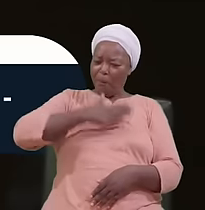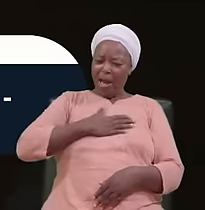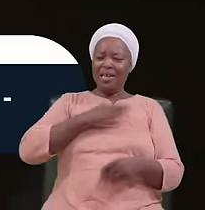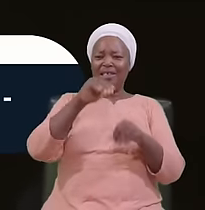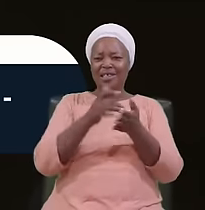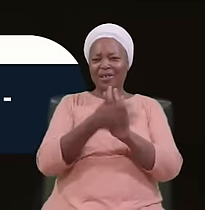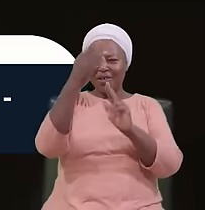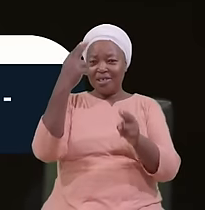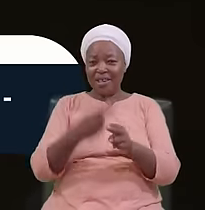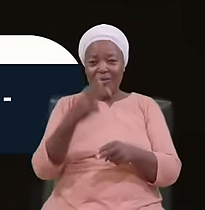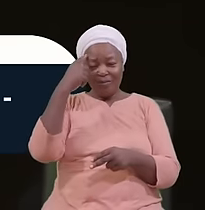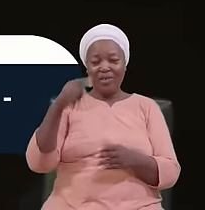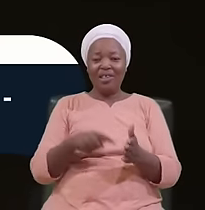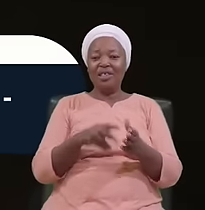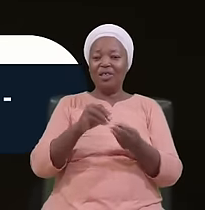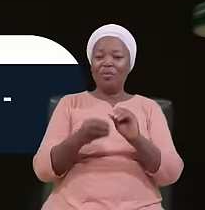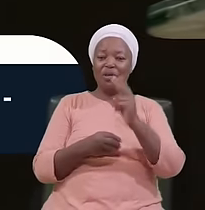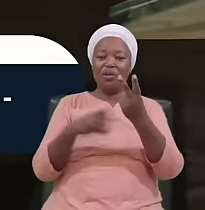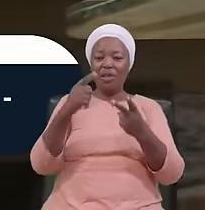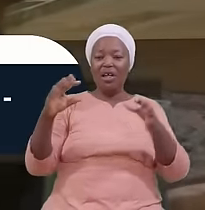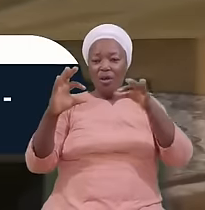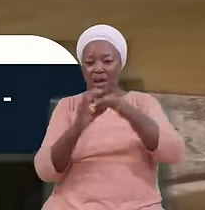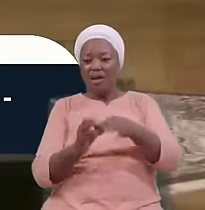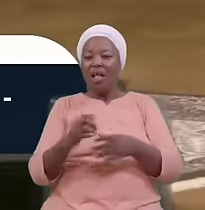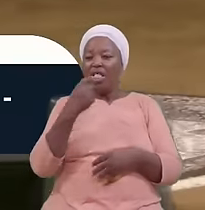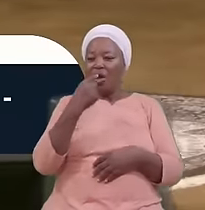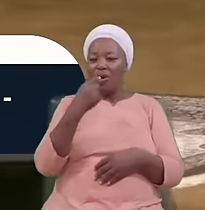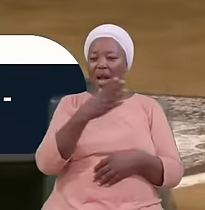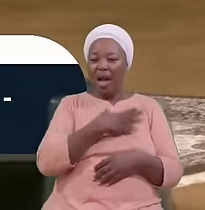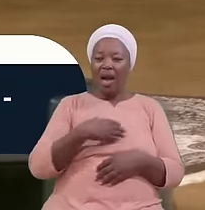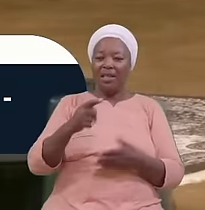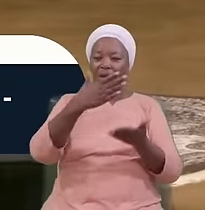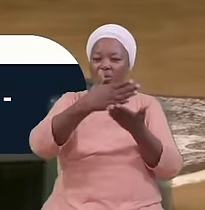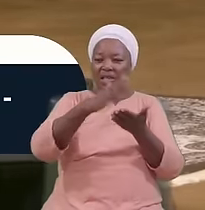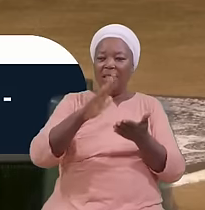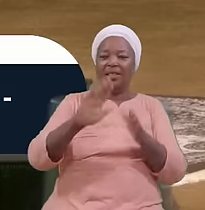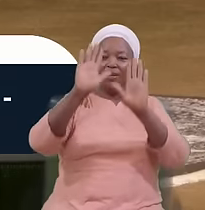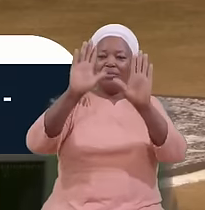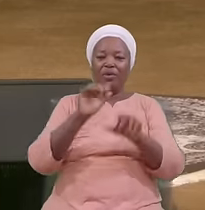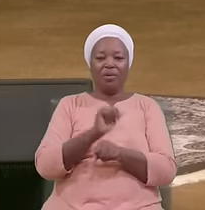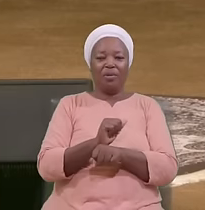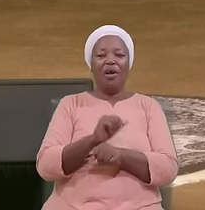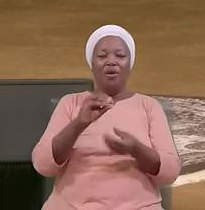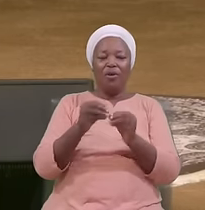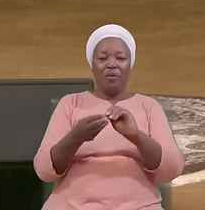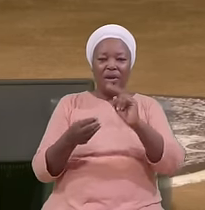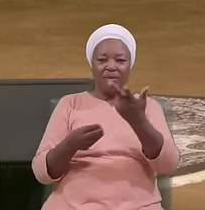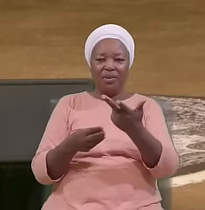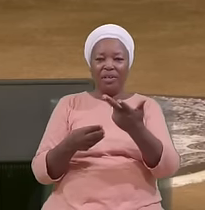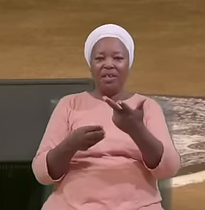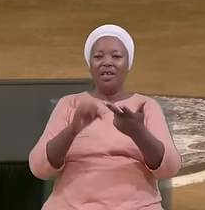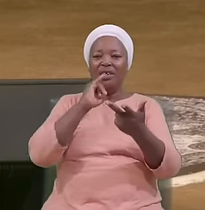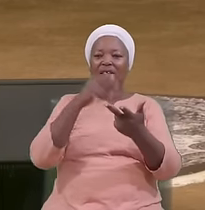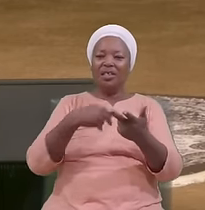But this fellow number two, the ruinous tongue and the rejected miracle. Number three is the